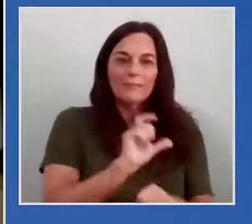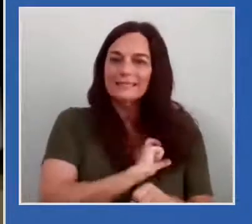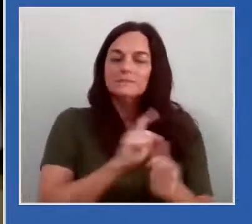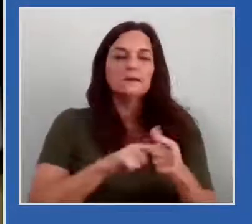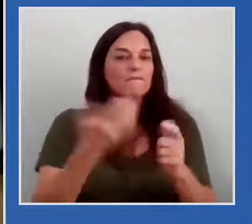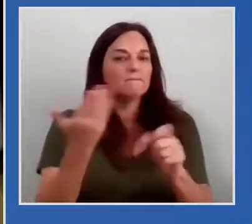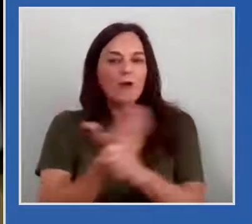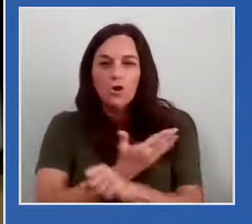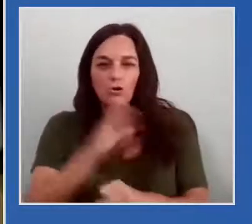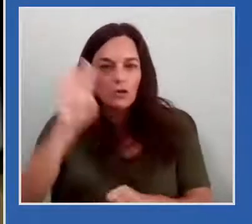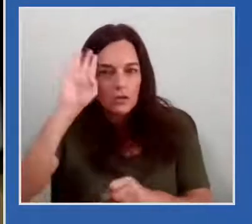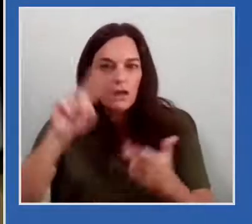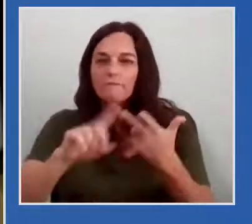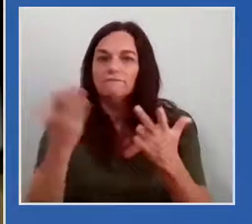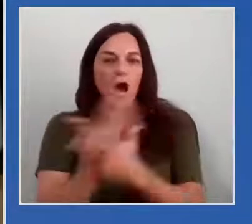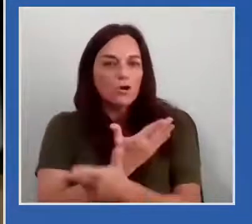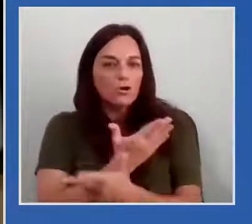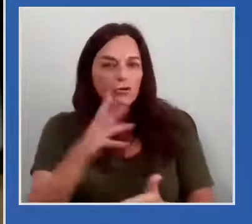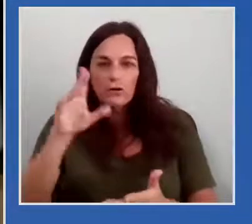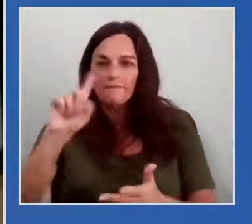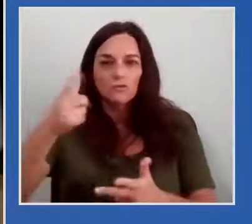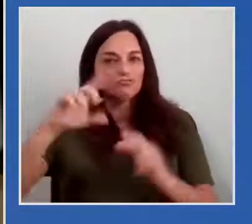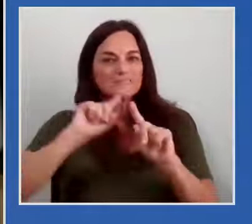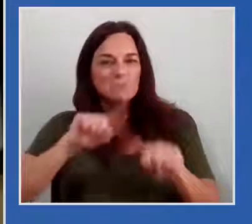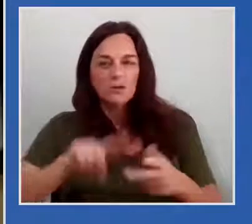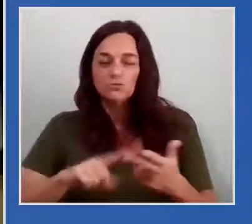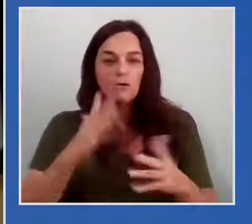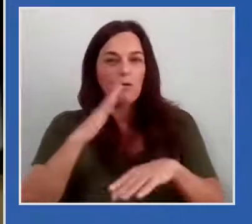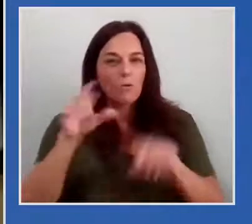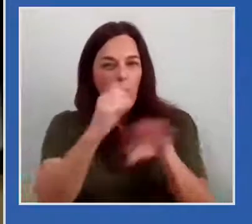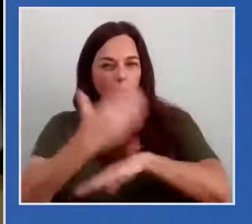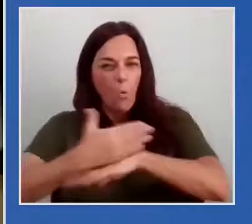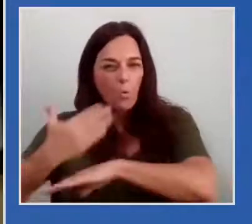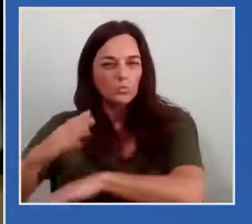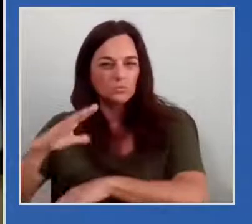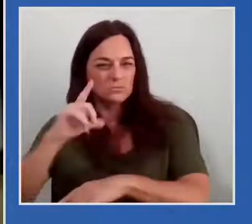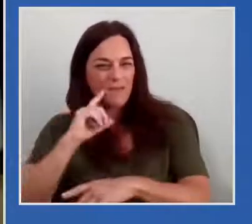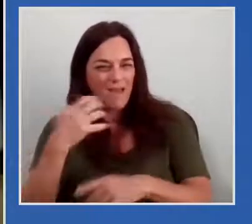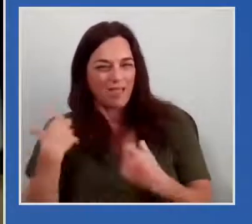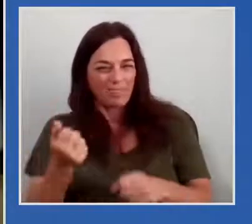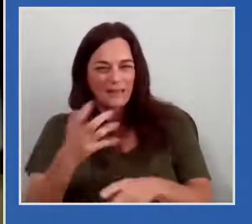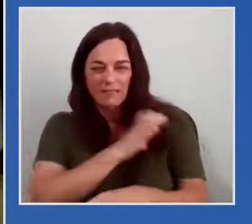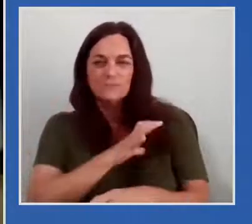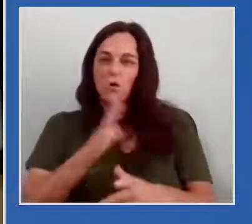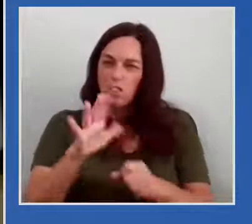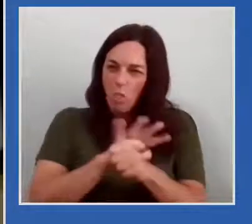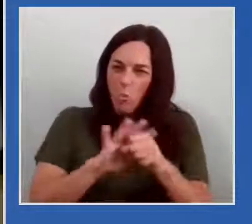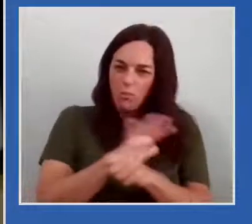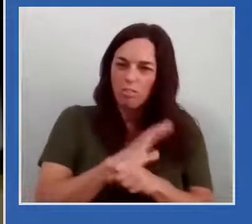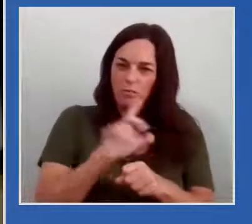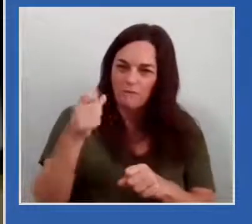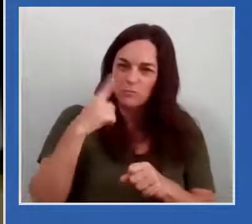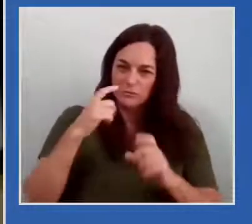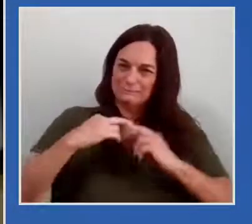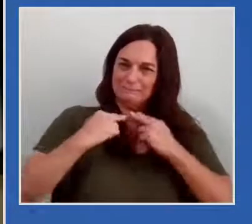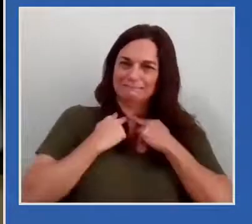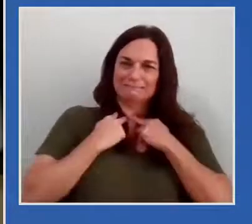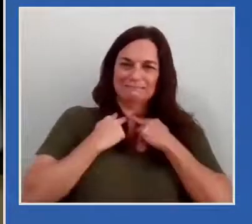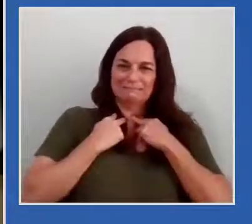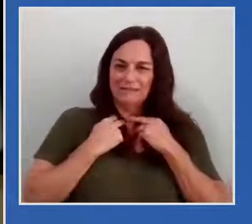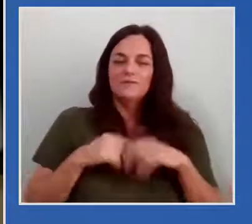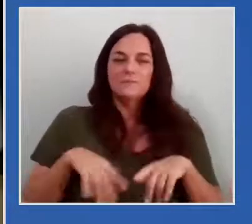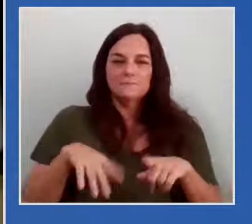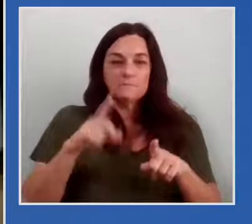have to fire first responders, not have to close down health clinics. Local governments are strained to the breaking point. He turned his back